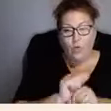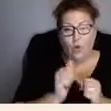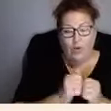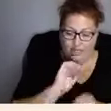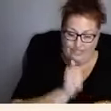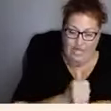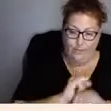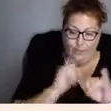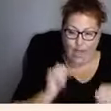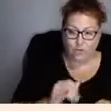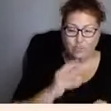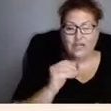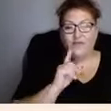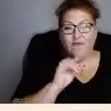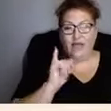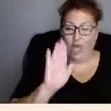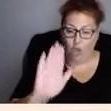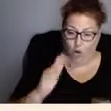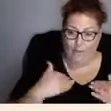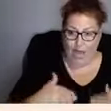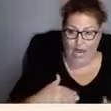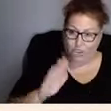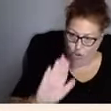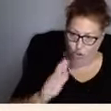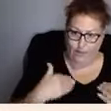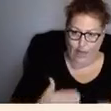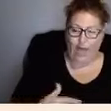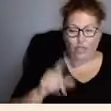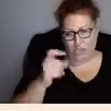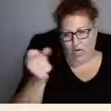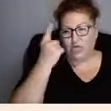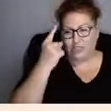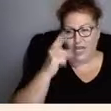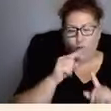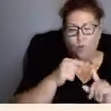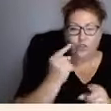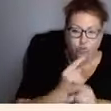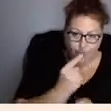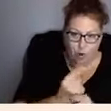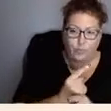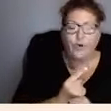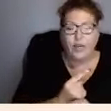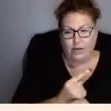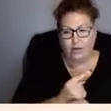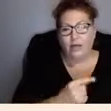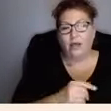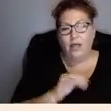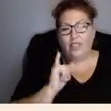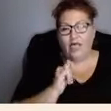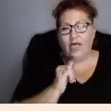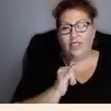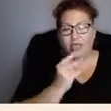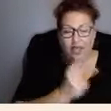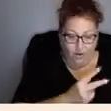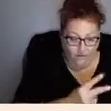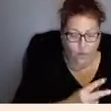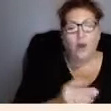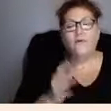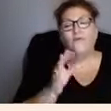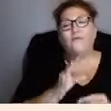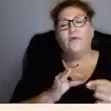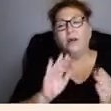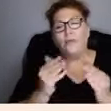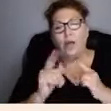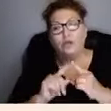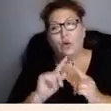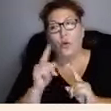fact that their body is their body, and they should understand when it's appropriate if they're being cared for versus when it's inappropriate and being abused